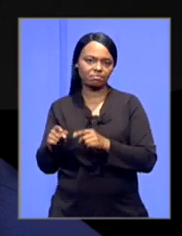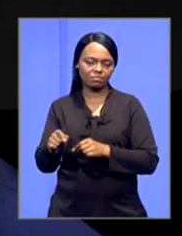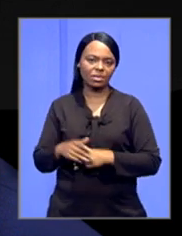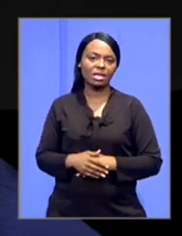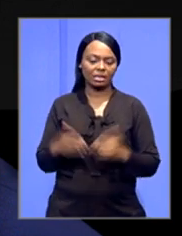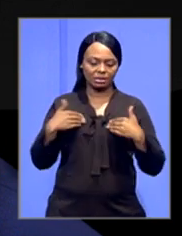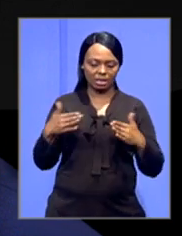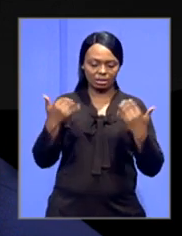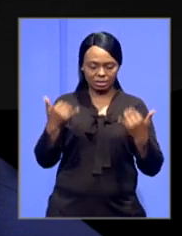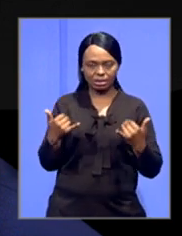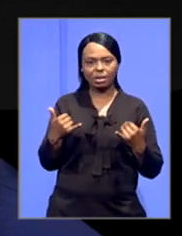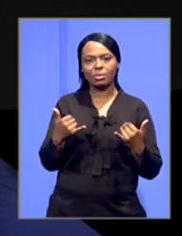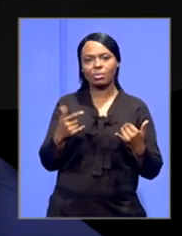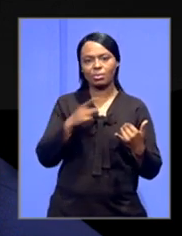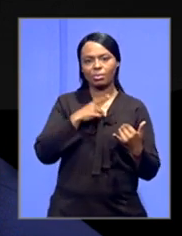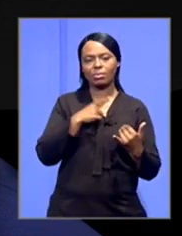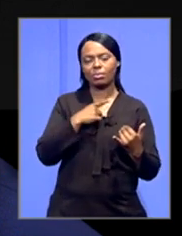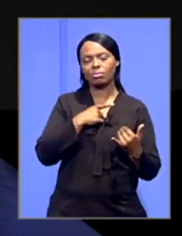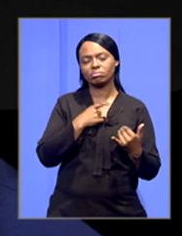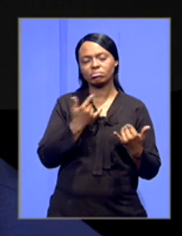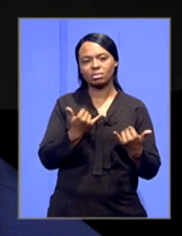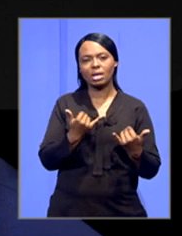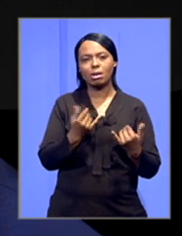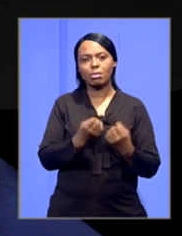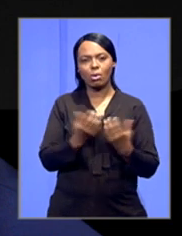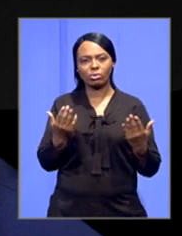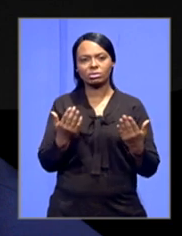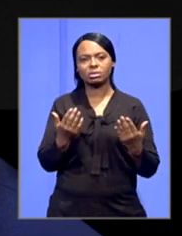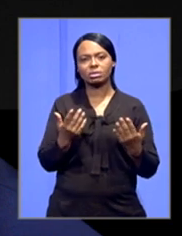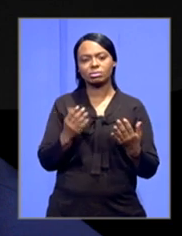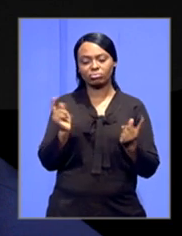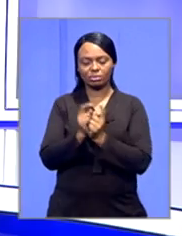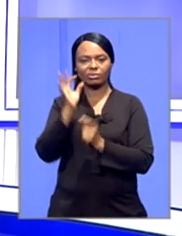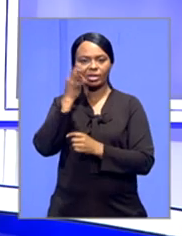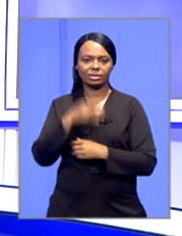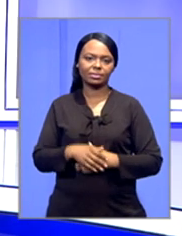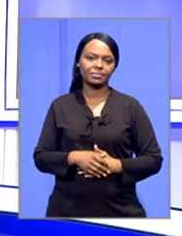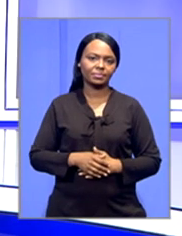the game against Guinea, and we will do the same thing against France.